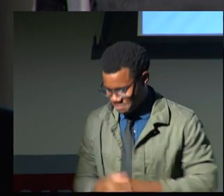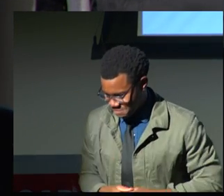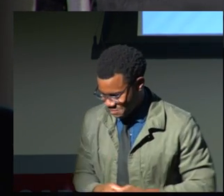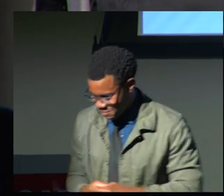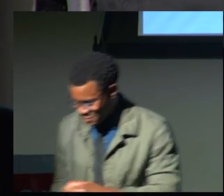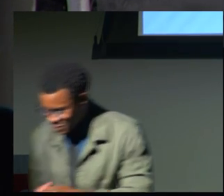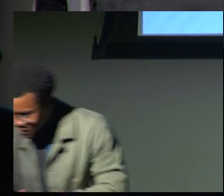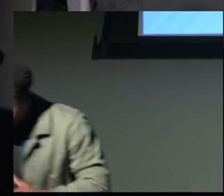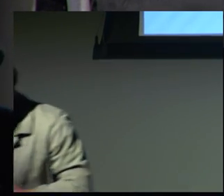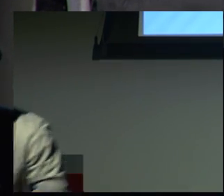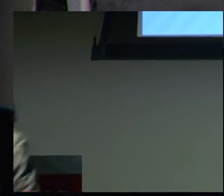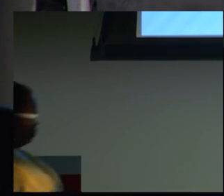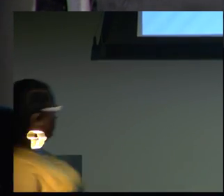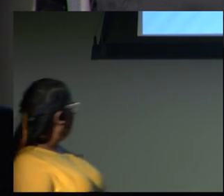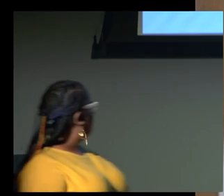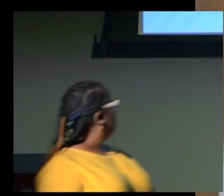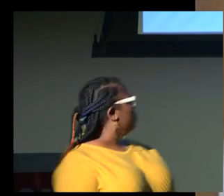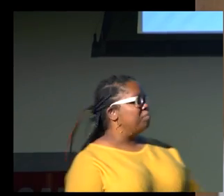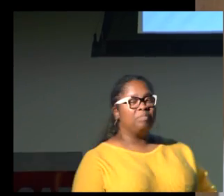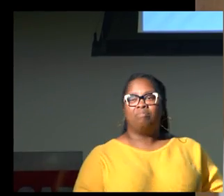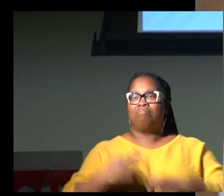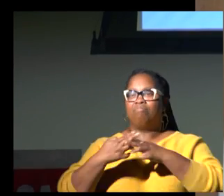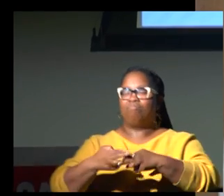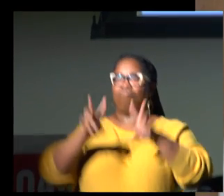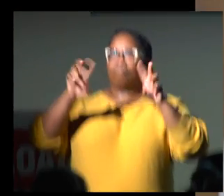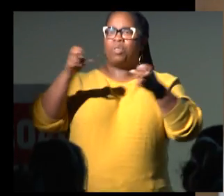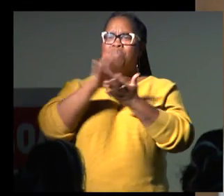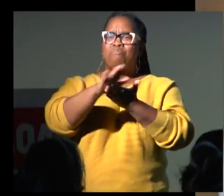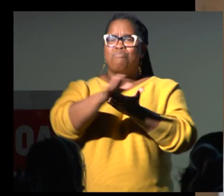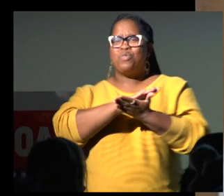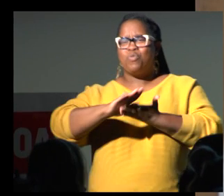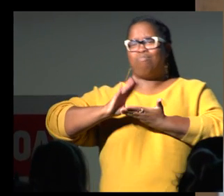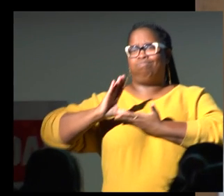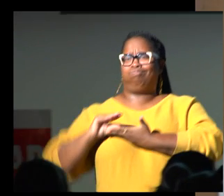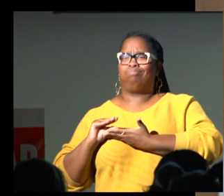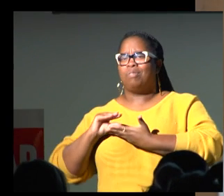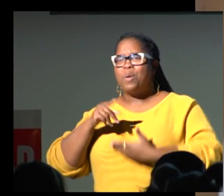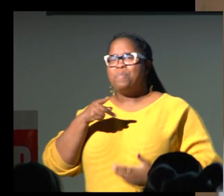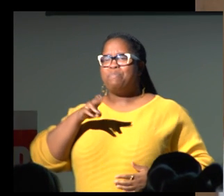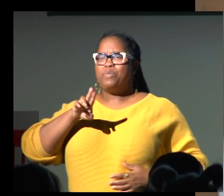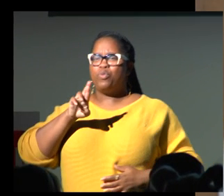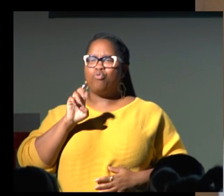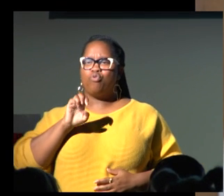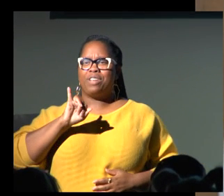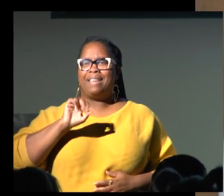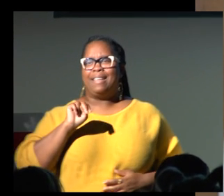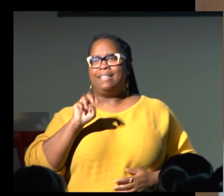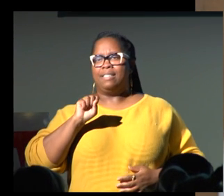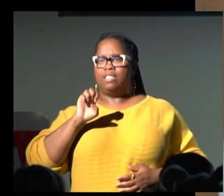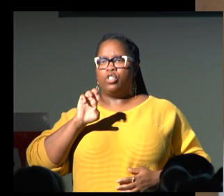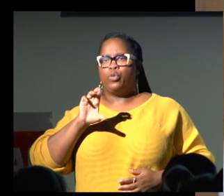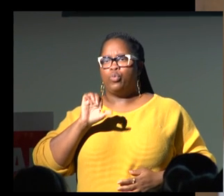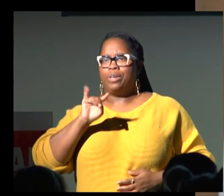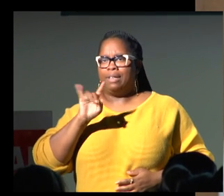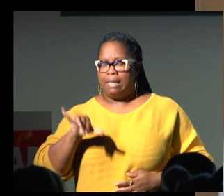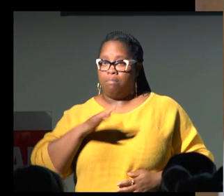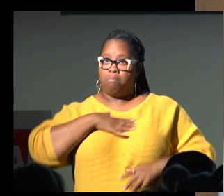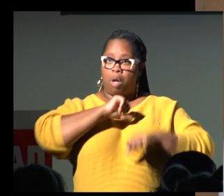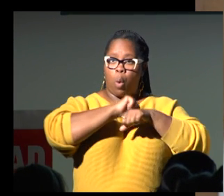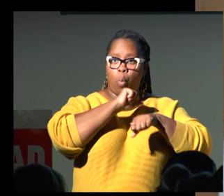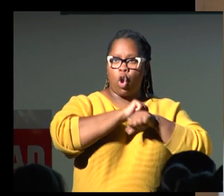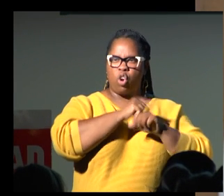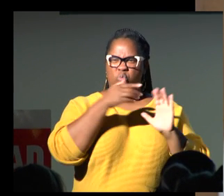called Pure Insecurity. Insecurity. And, you know, in essence, the work is no doubt a reflection of how I